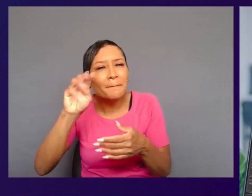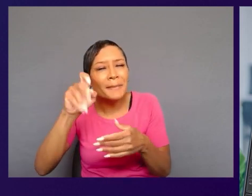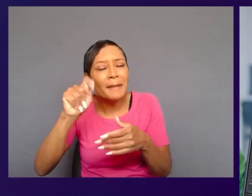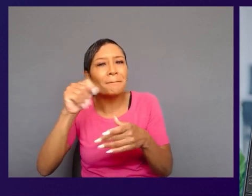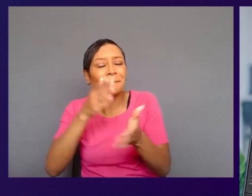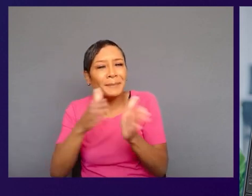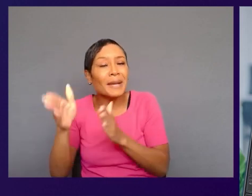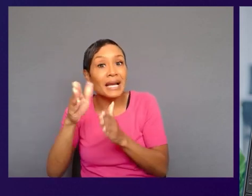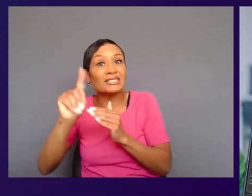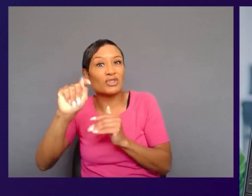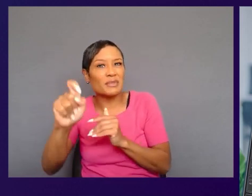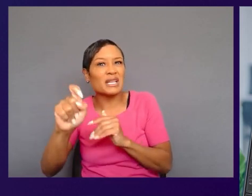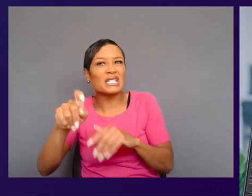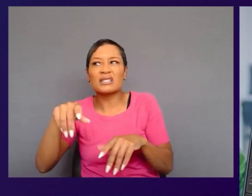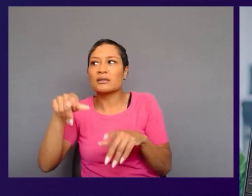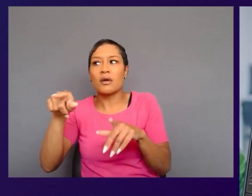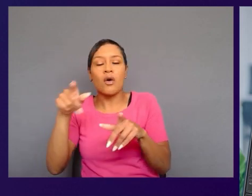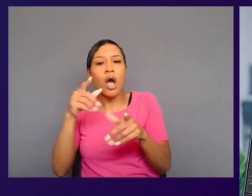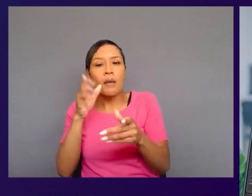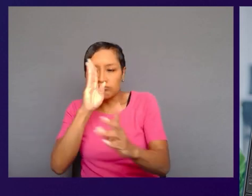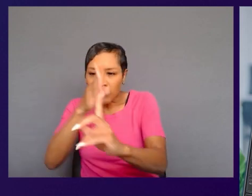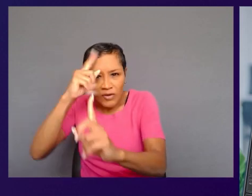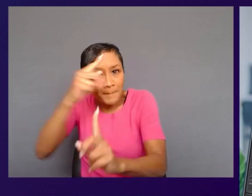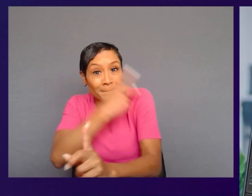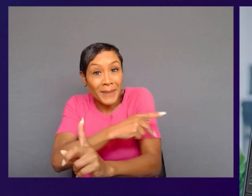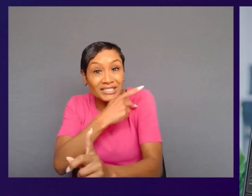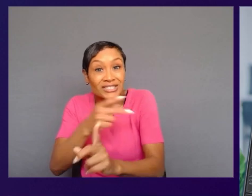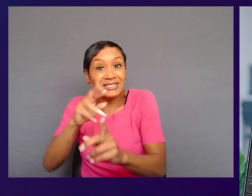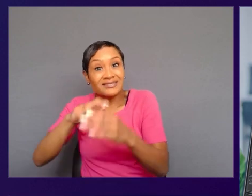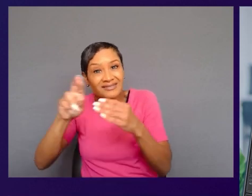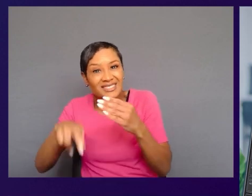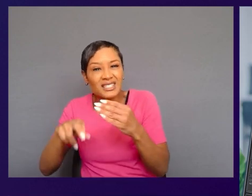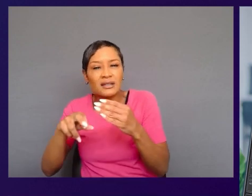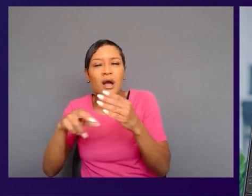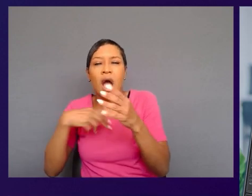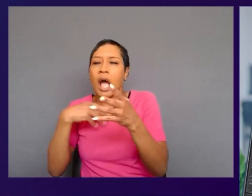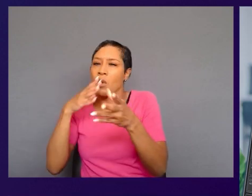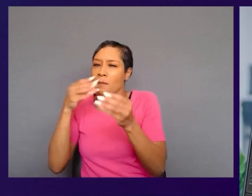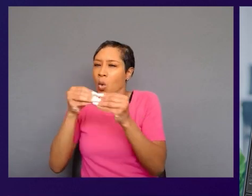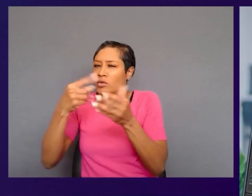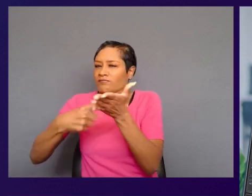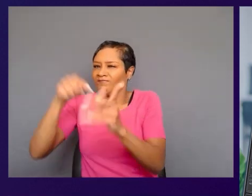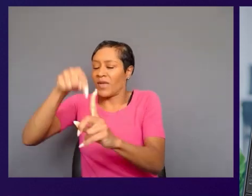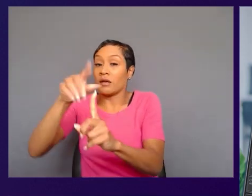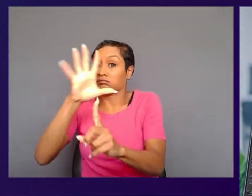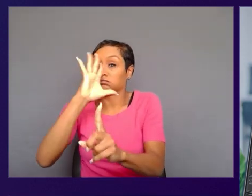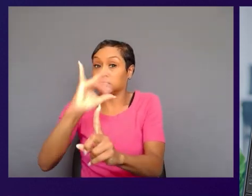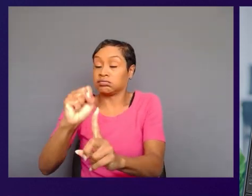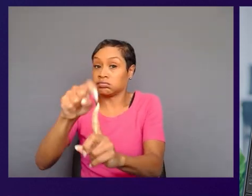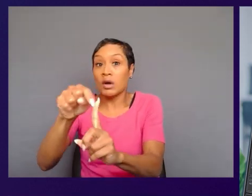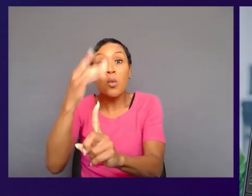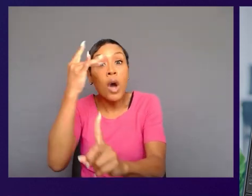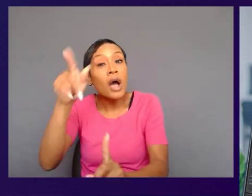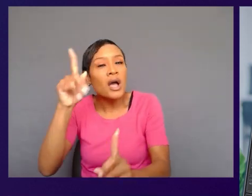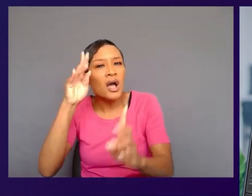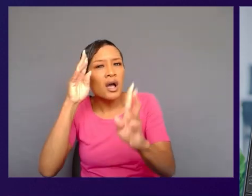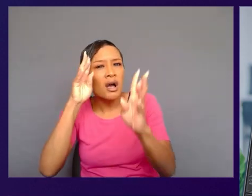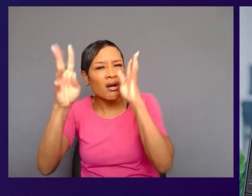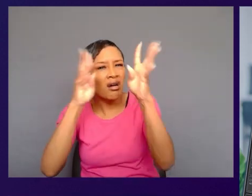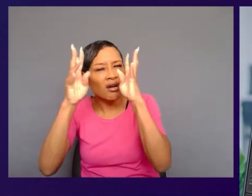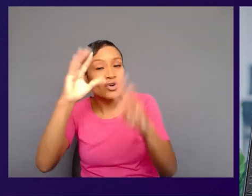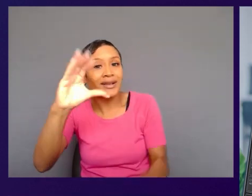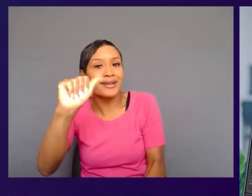and patient outcomes. I'll take a second on them because there's something very interesting, I think, which is because of their innovative approach to